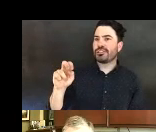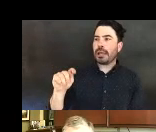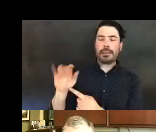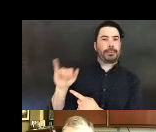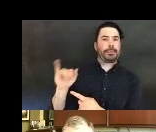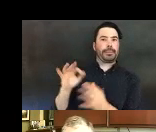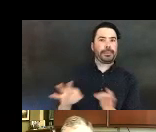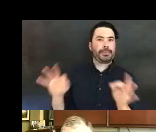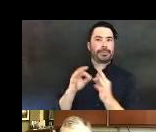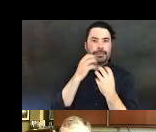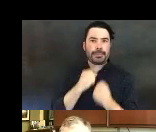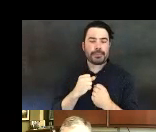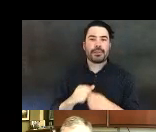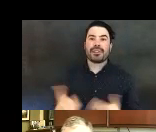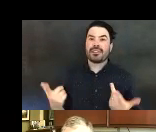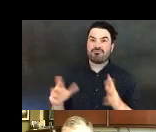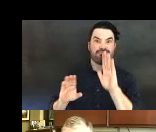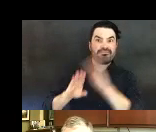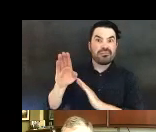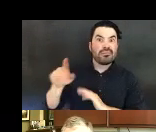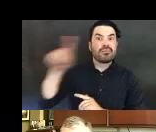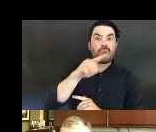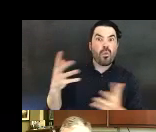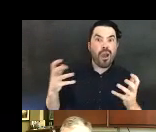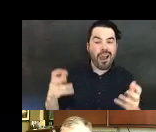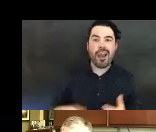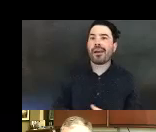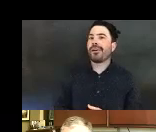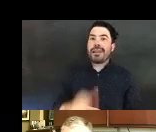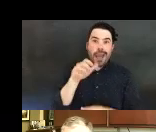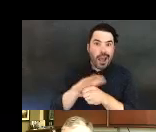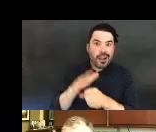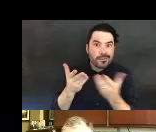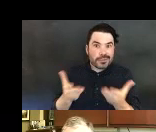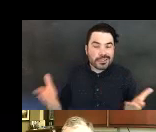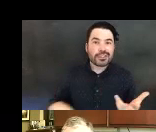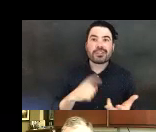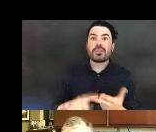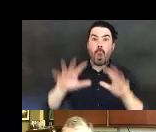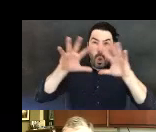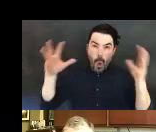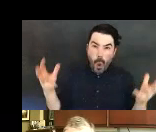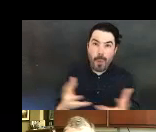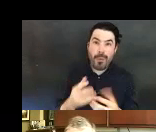you know, spikes in demand, raw material shortages, production capacity globally,